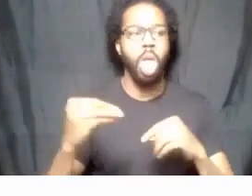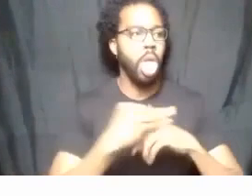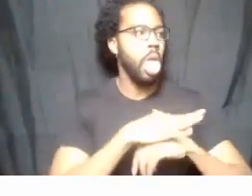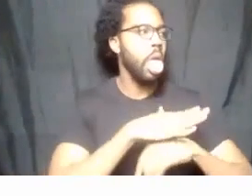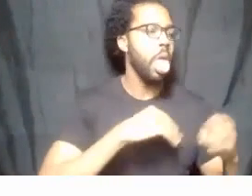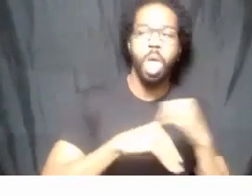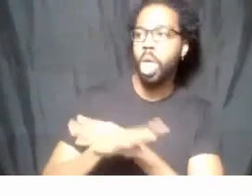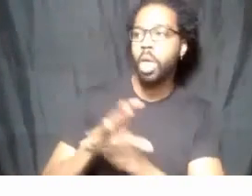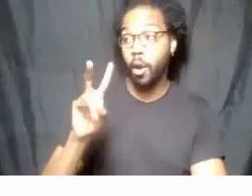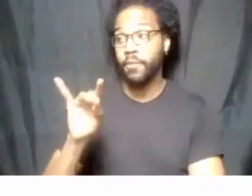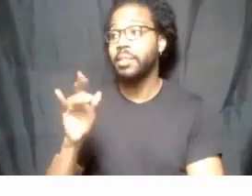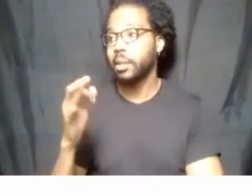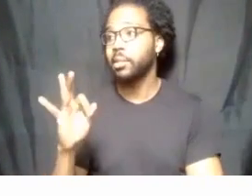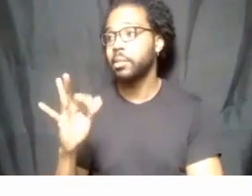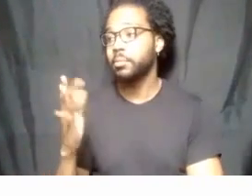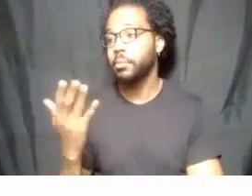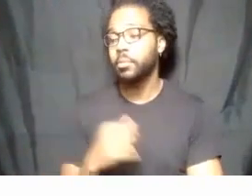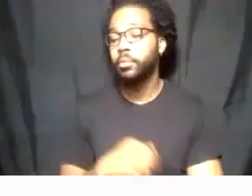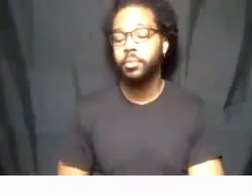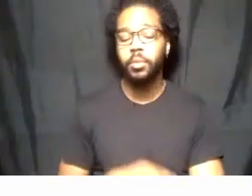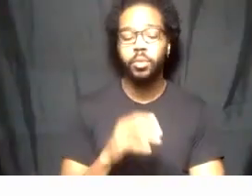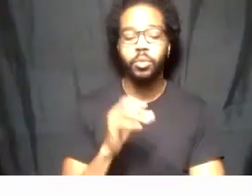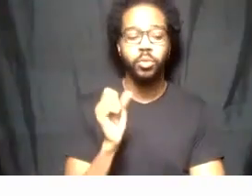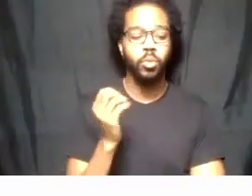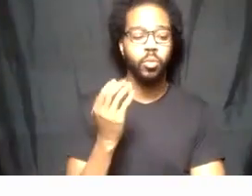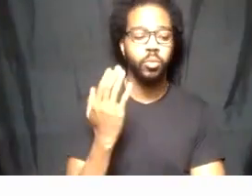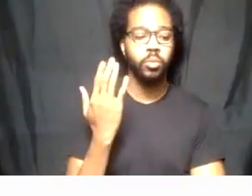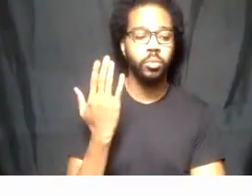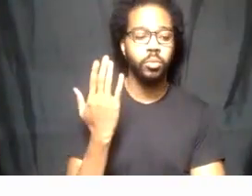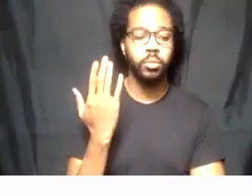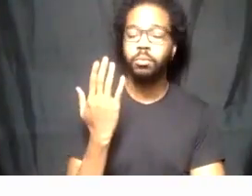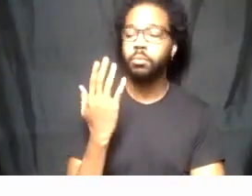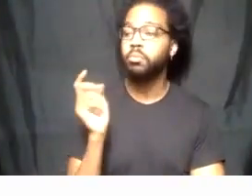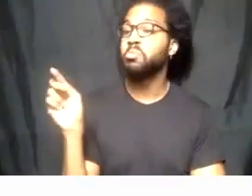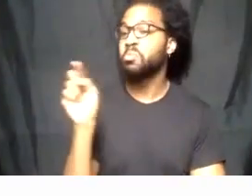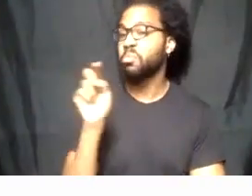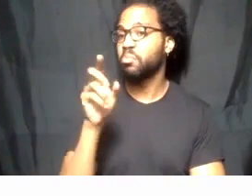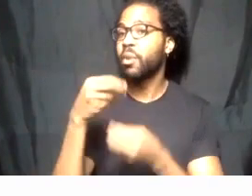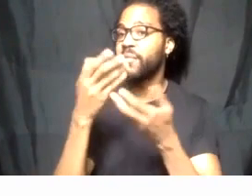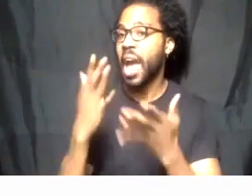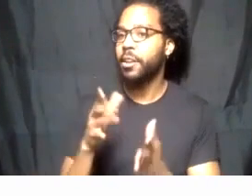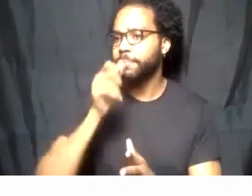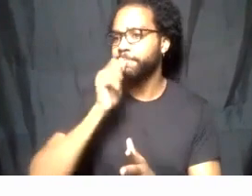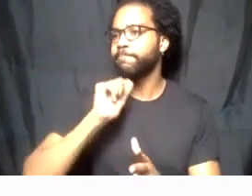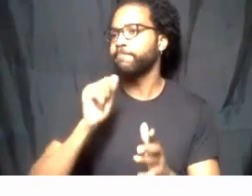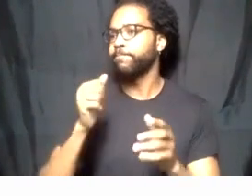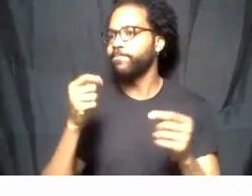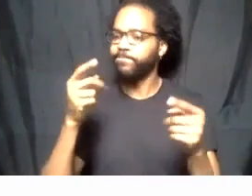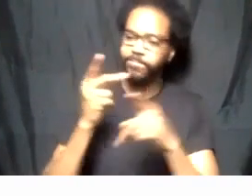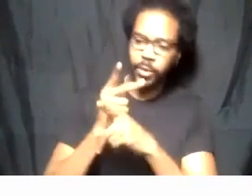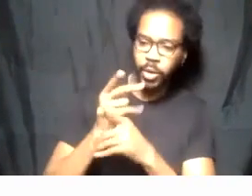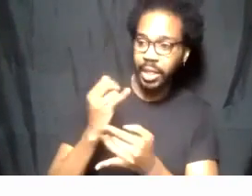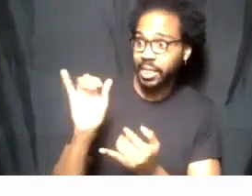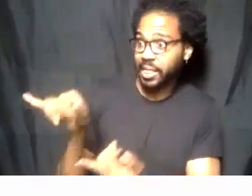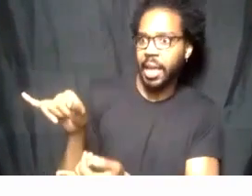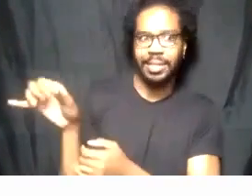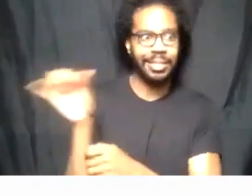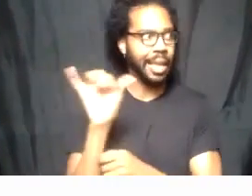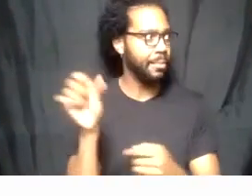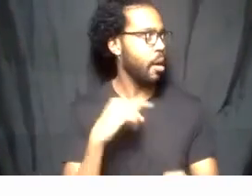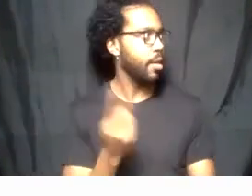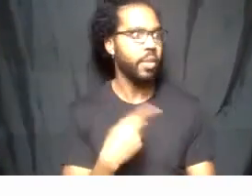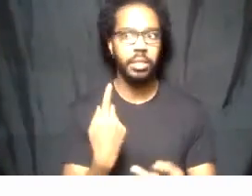COVID-19. And so, you know, the providers are dealing with that, I expect, in the same way that all of us are dealing with it.